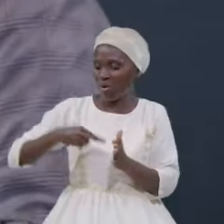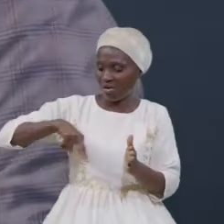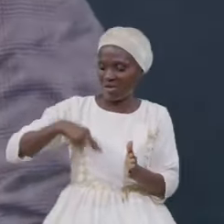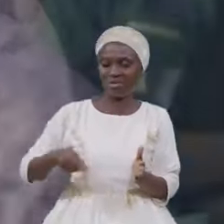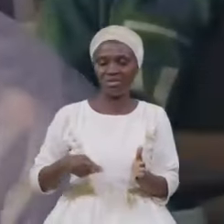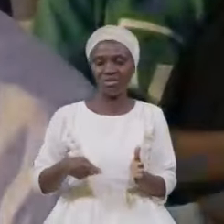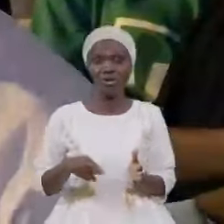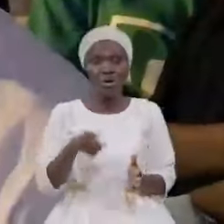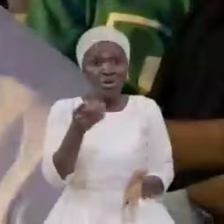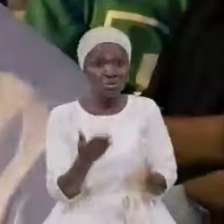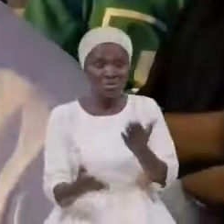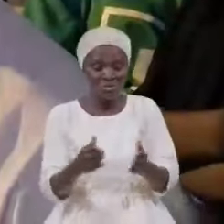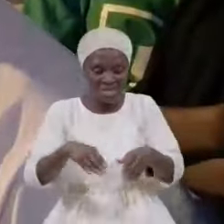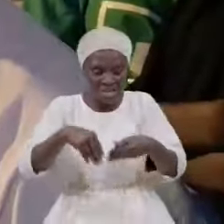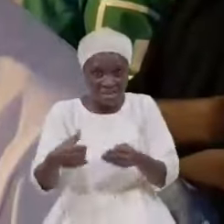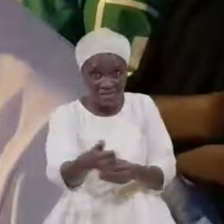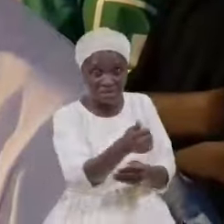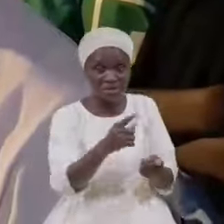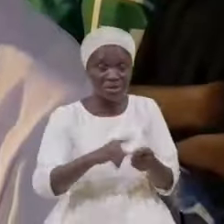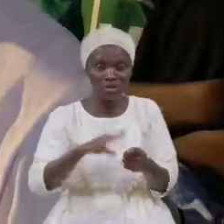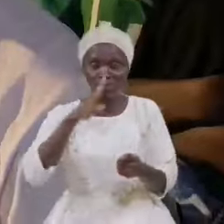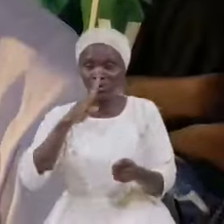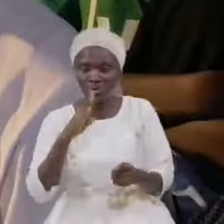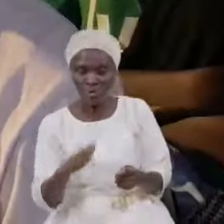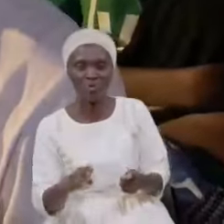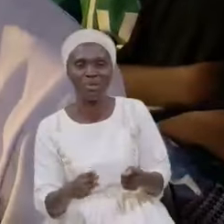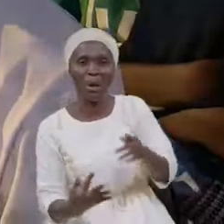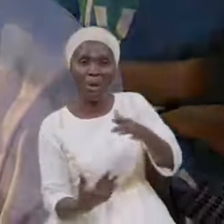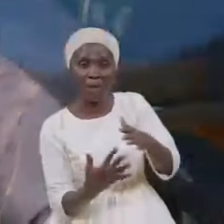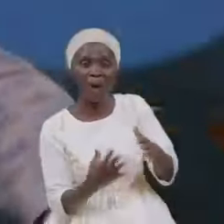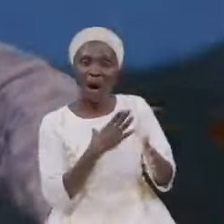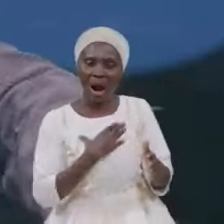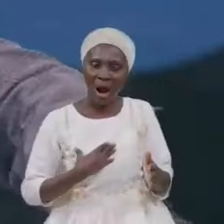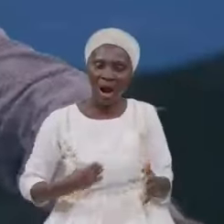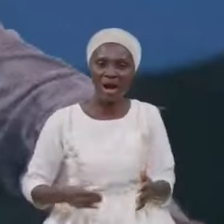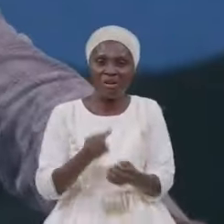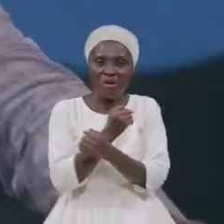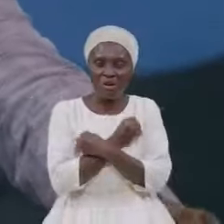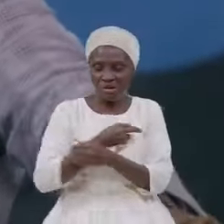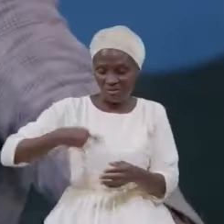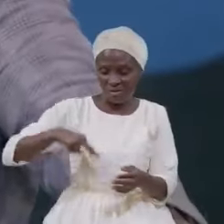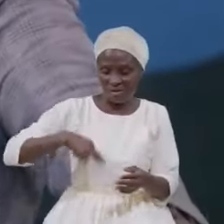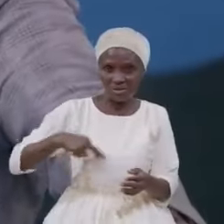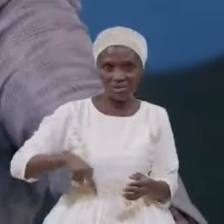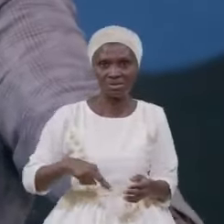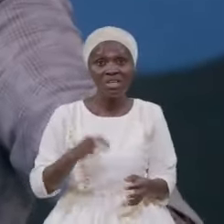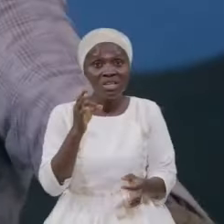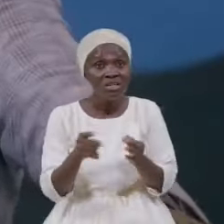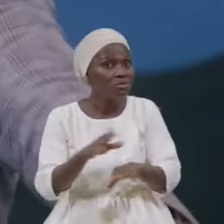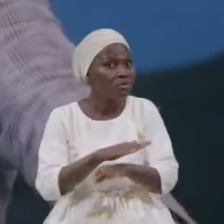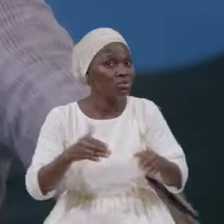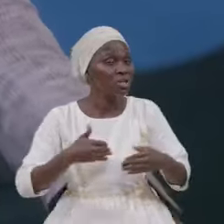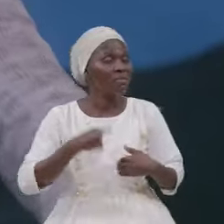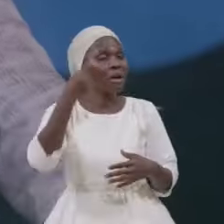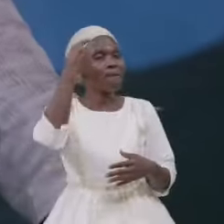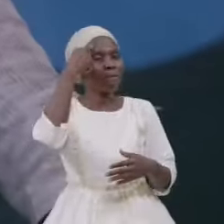fanatical if you don't have the might of Christ, the nature of the Lord, and the nature of